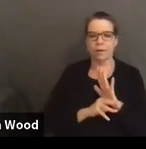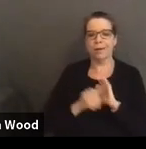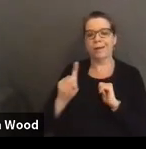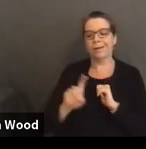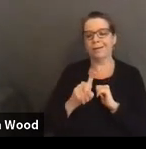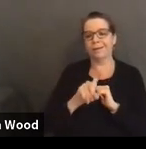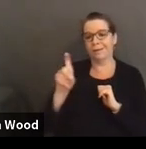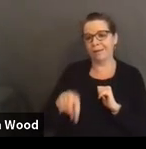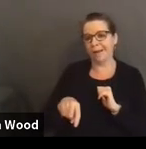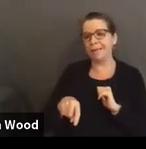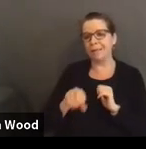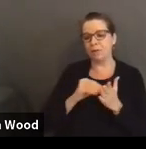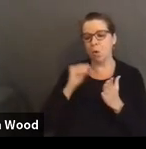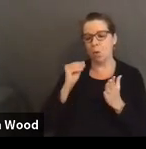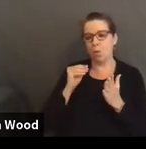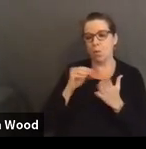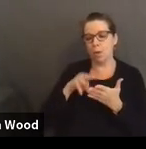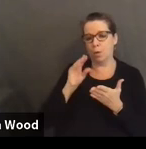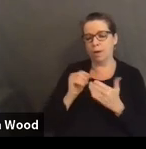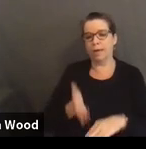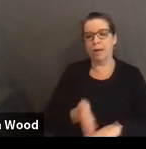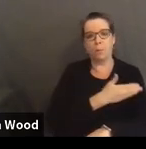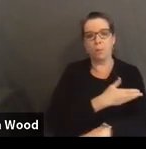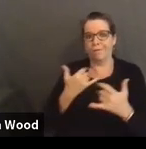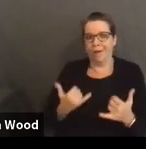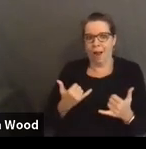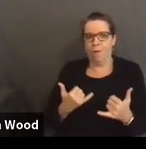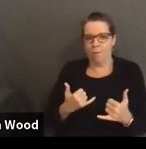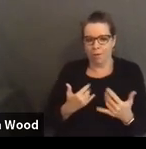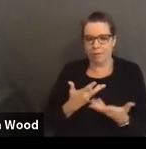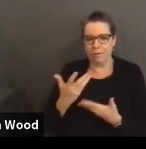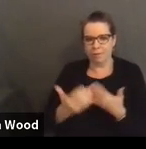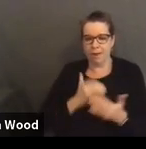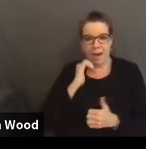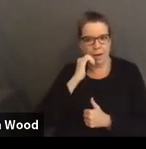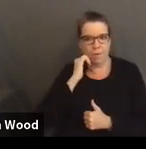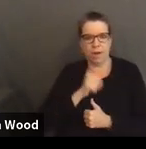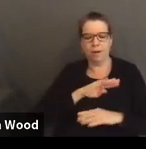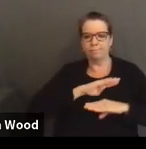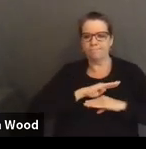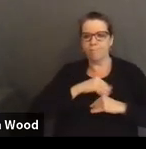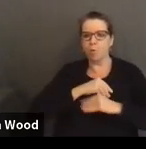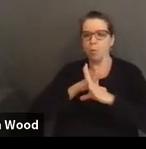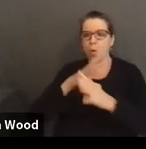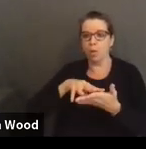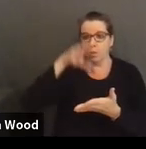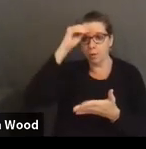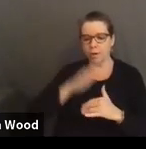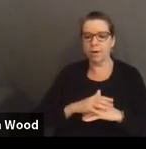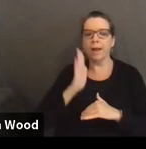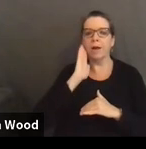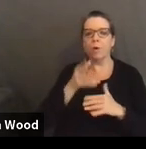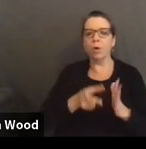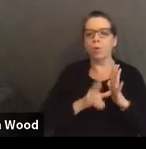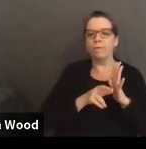Learning 3.0 units are being improved real time to meet the needs of remote learning. So they will be reviewed